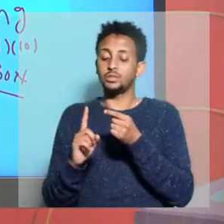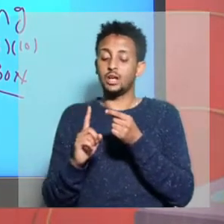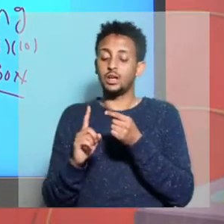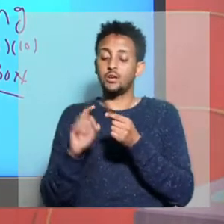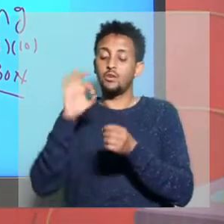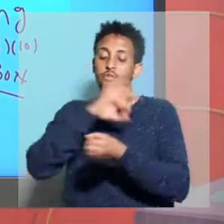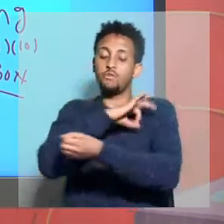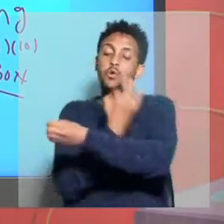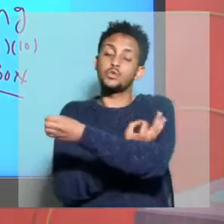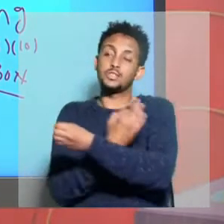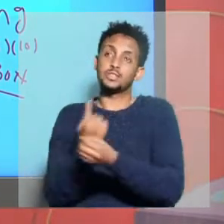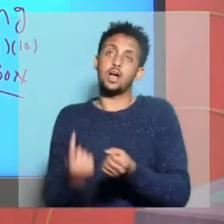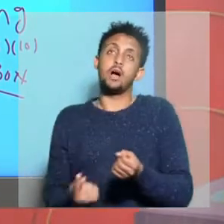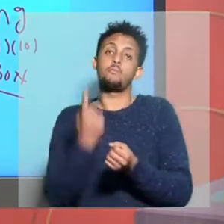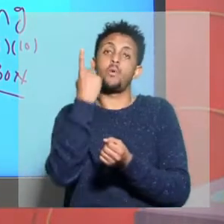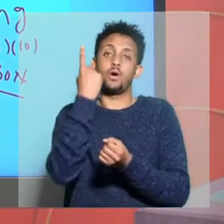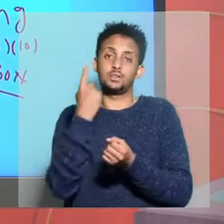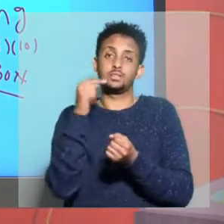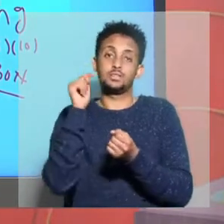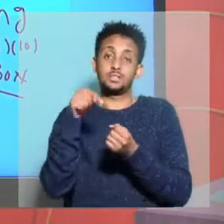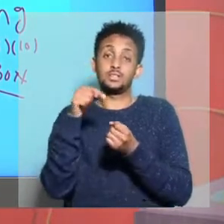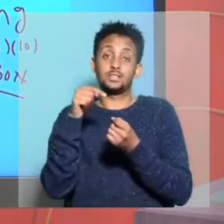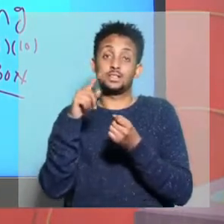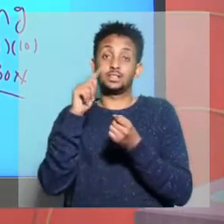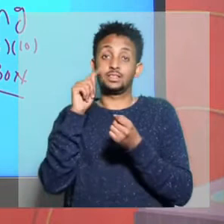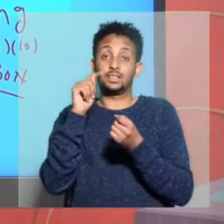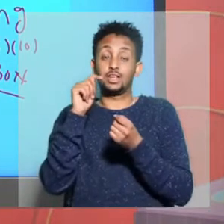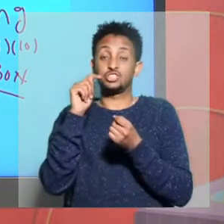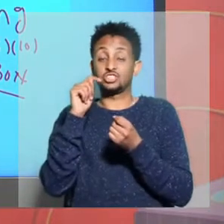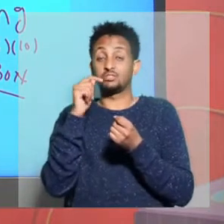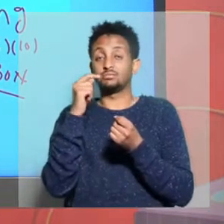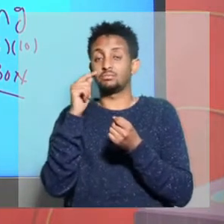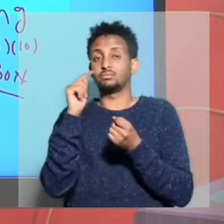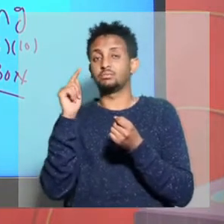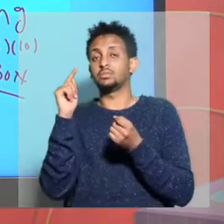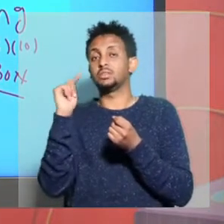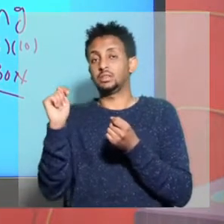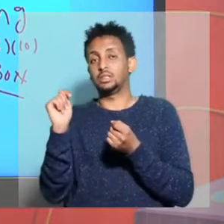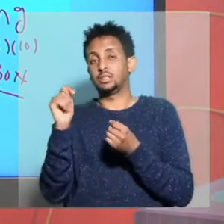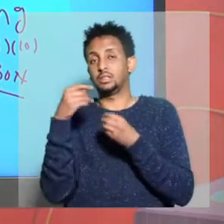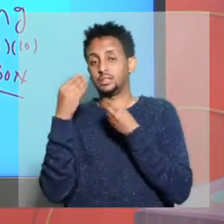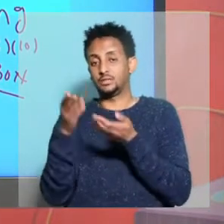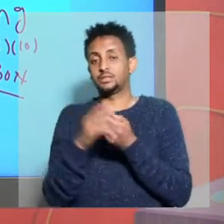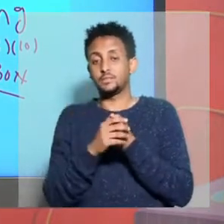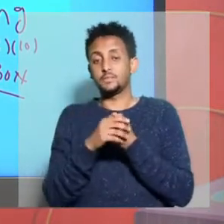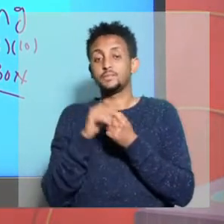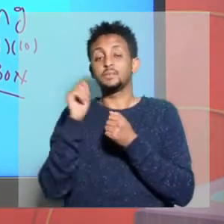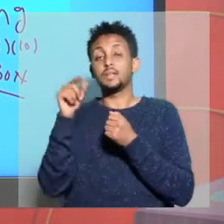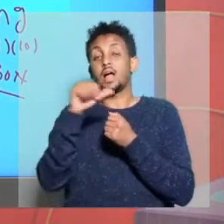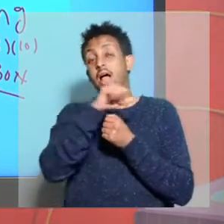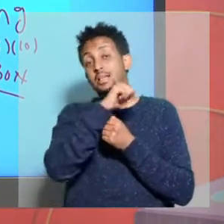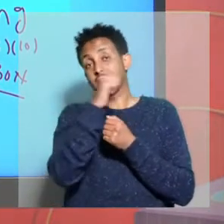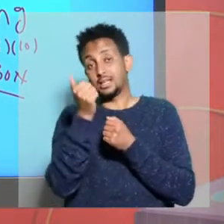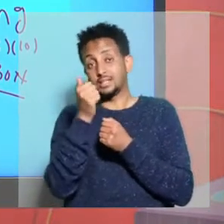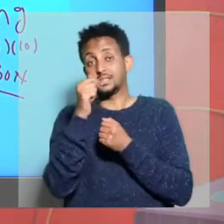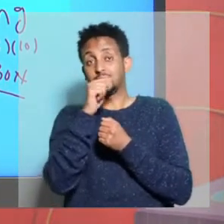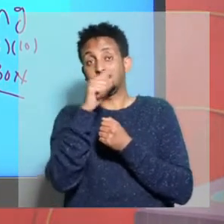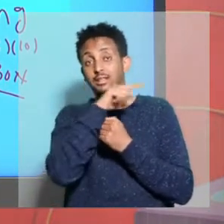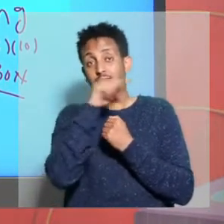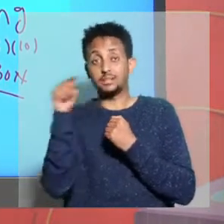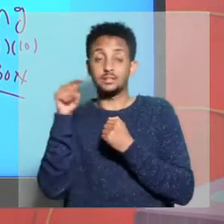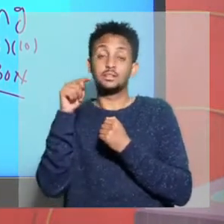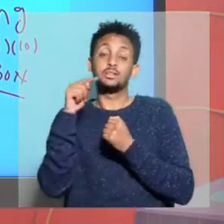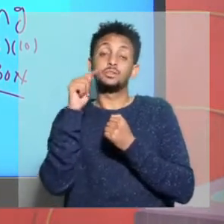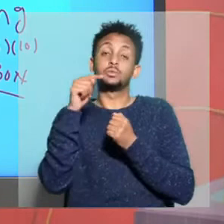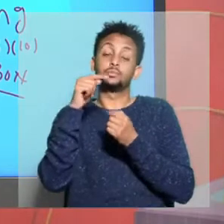upward. Let's say that this is tension T. We can call it tension T. And the other thing is, if this rope